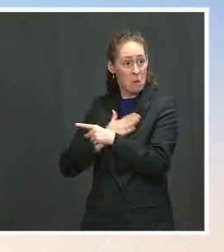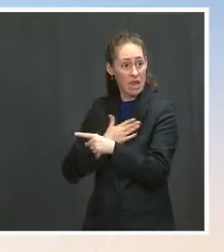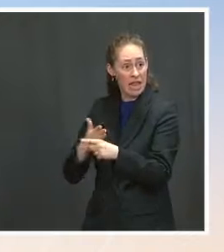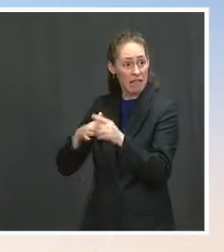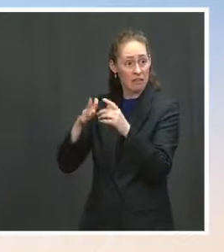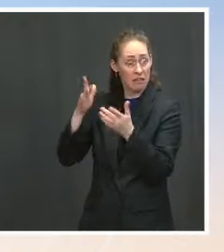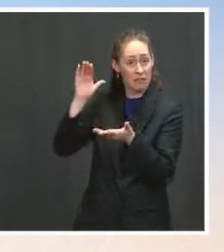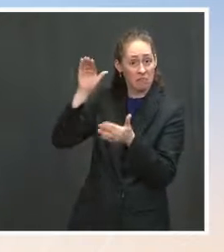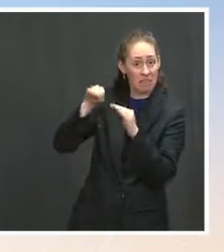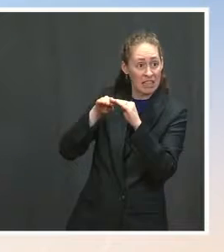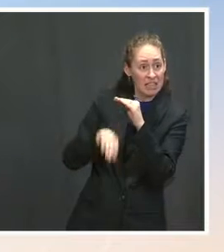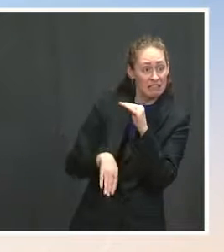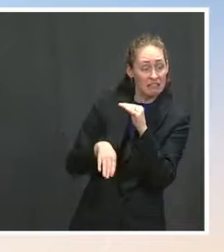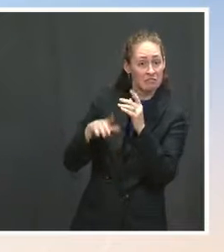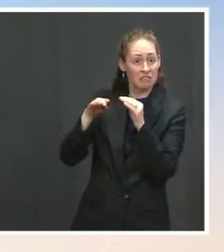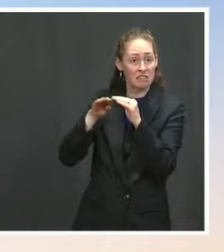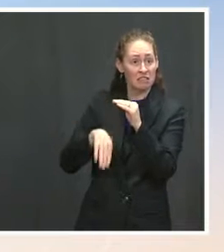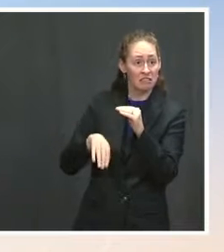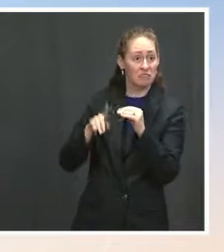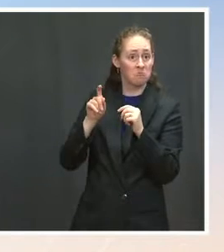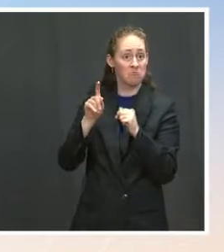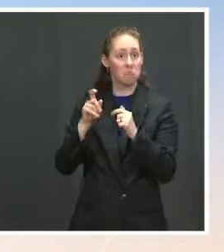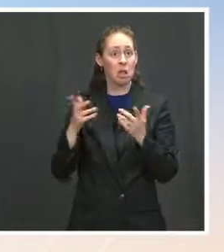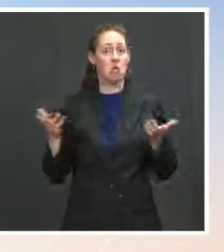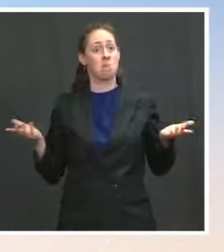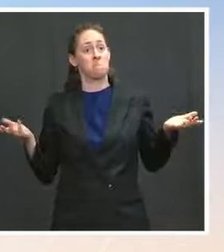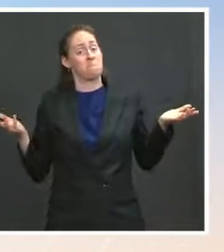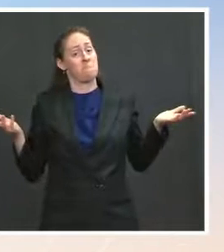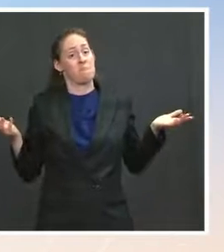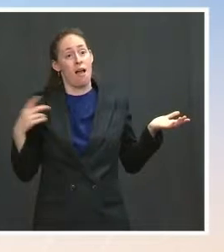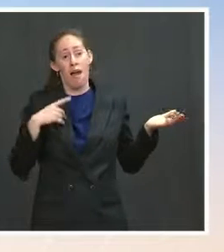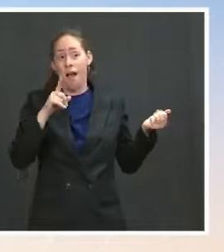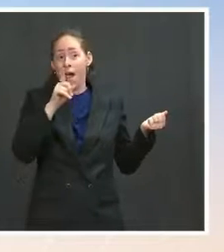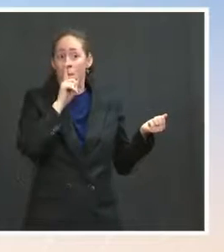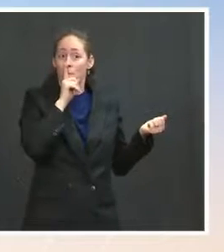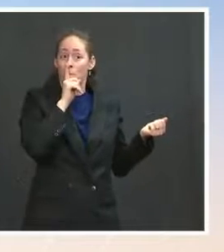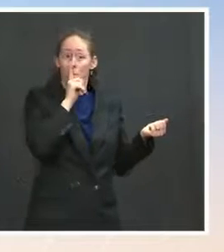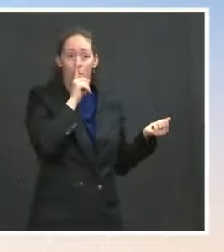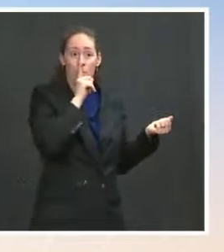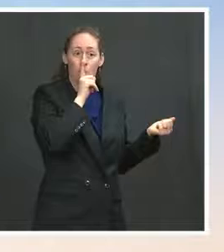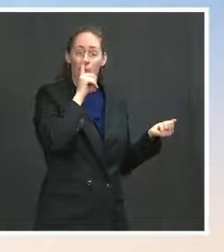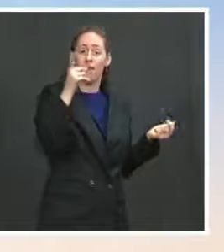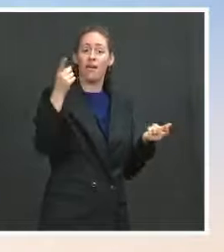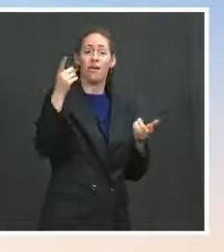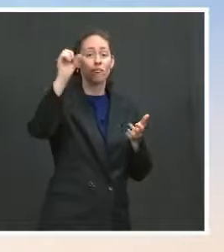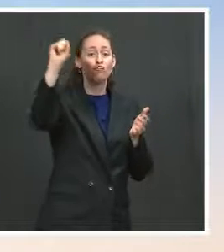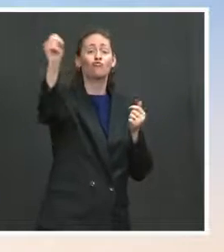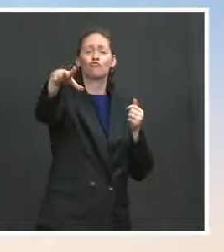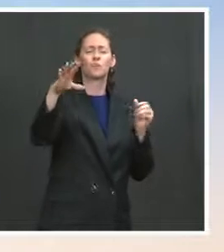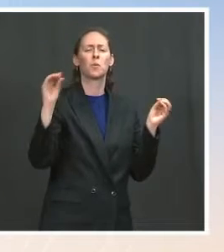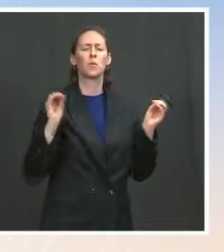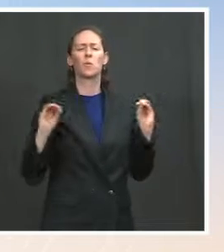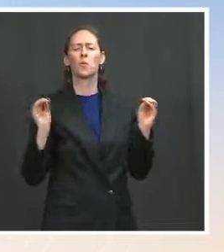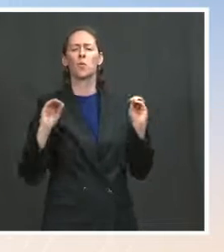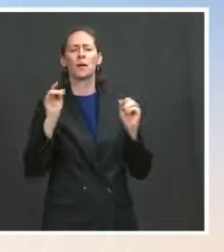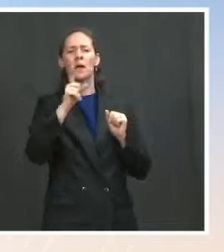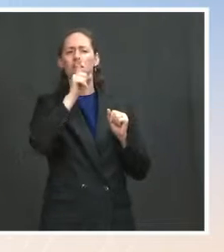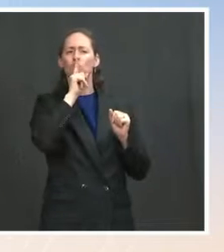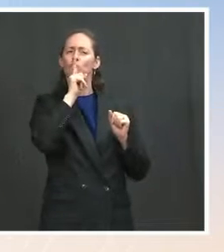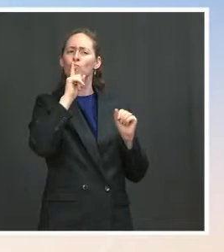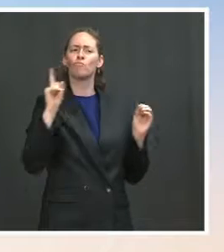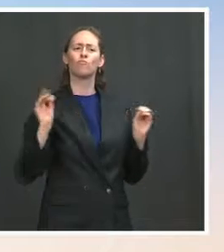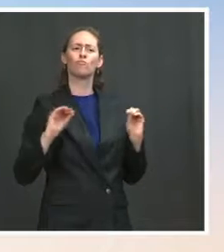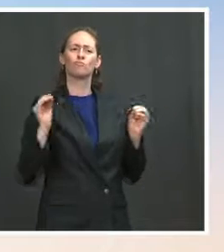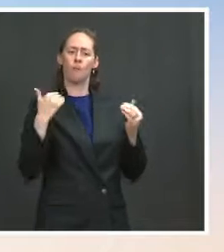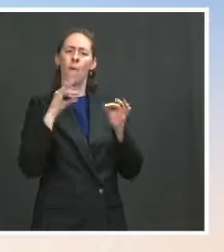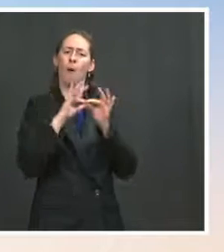spending. I'm not going to give you any new bottom lines from here, but I think it's important to note that there are a range of options moving